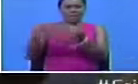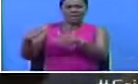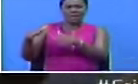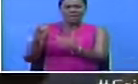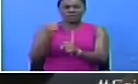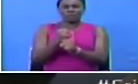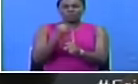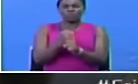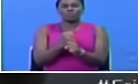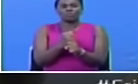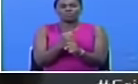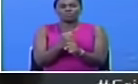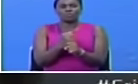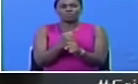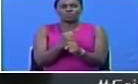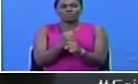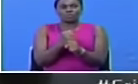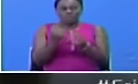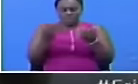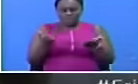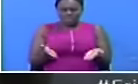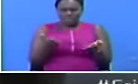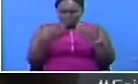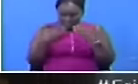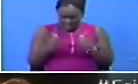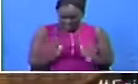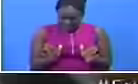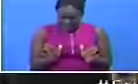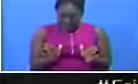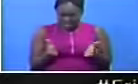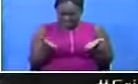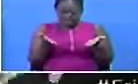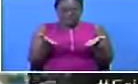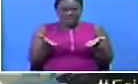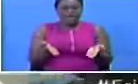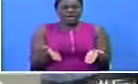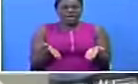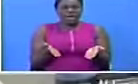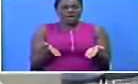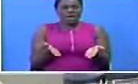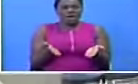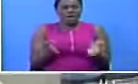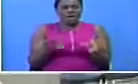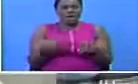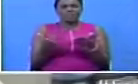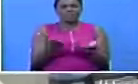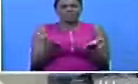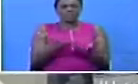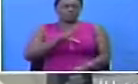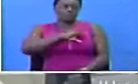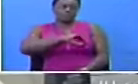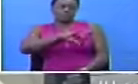the business, right? So that said, we will now want to offer you our dinner service. Thank you for being very